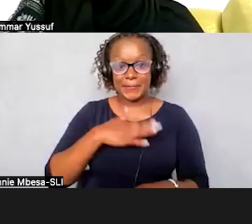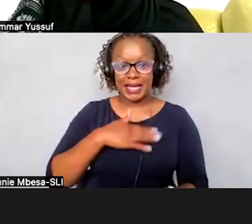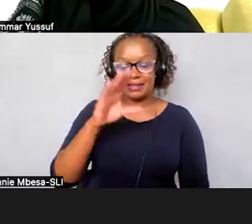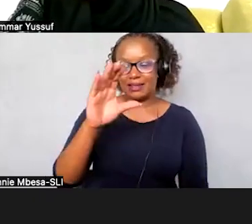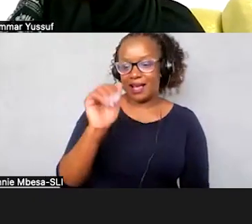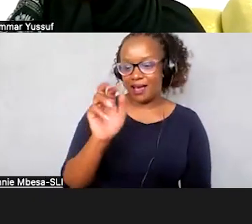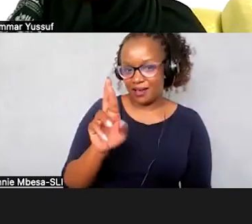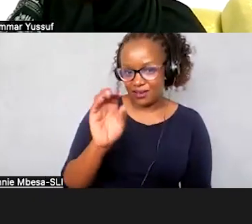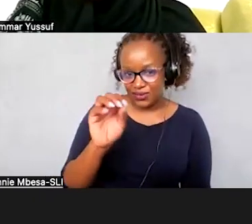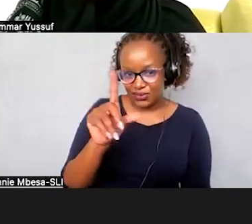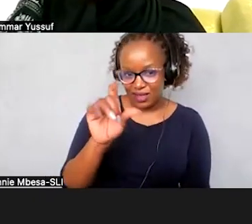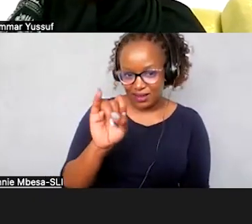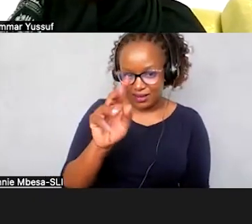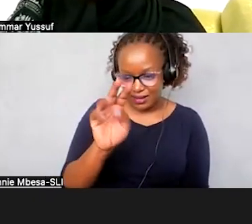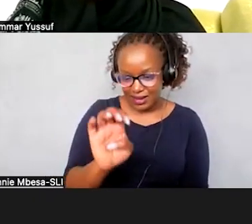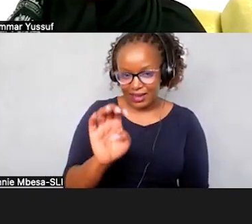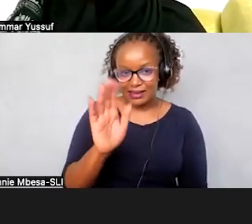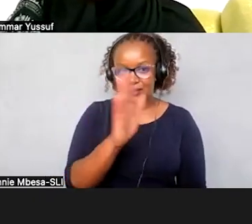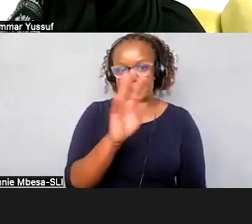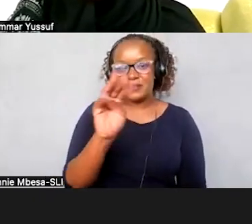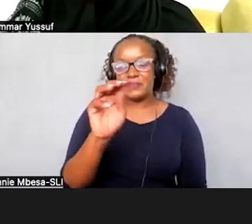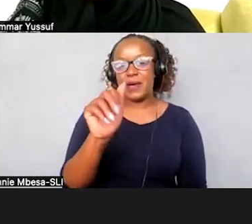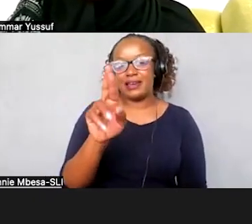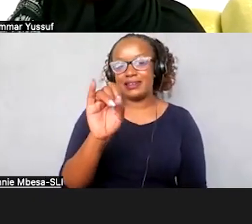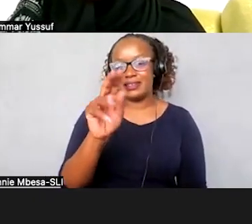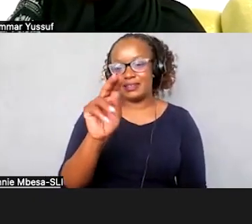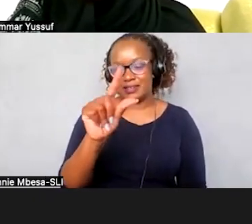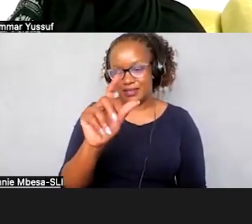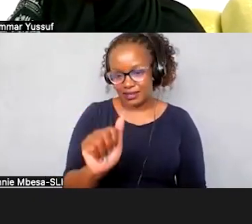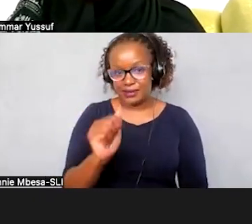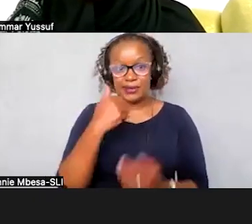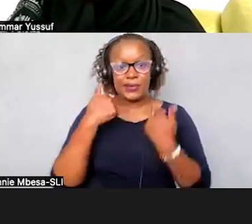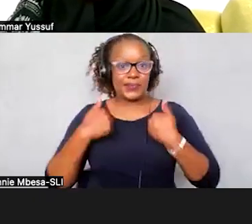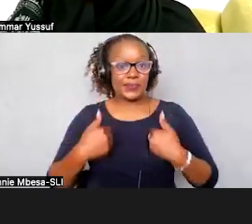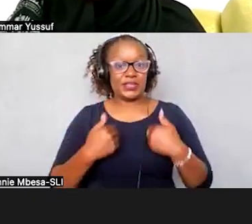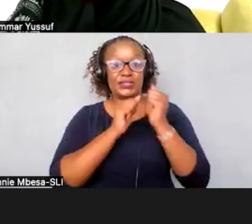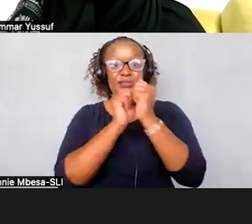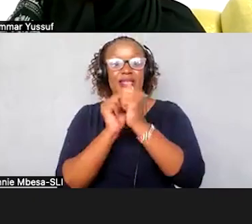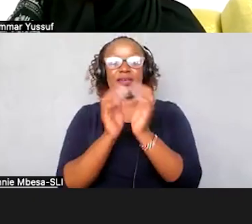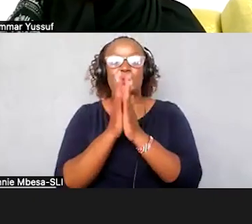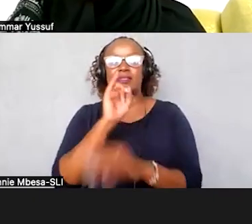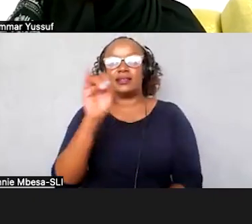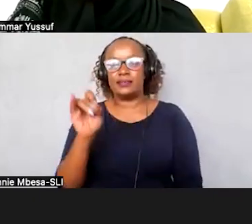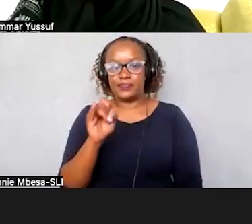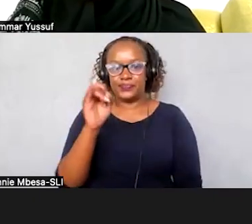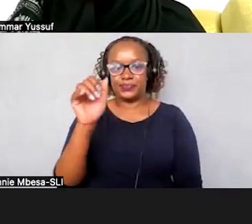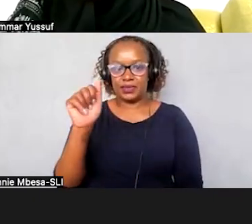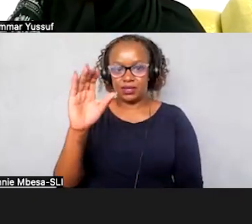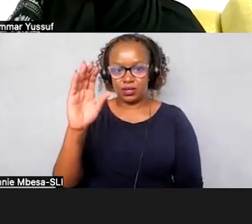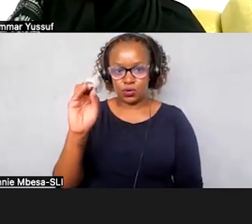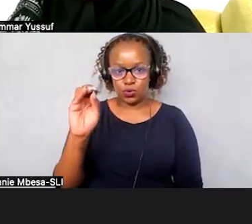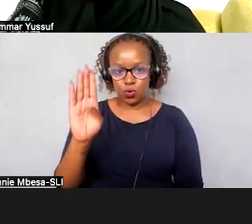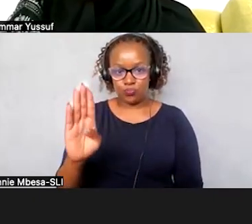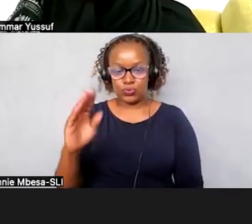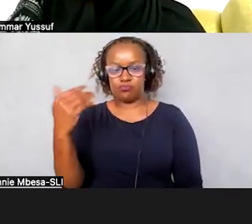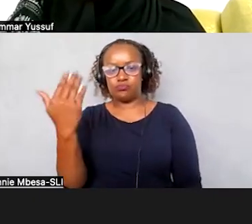Caro Maringa, as I prefer to be called. And I am here with my co-moderator, Jacob, and we'll be taking you on through this webinar.